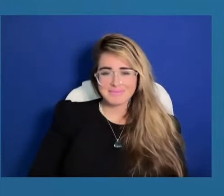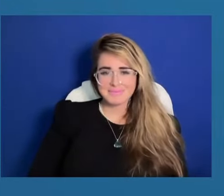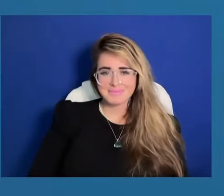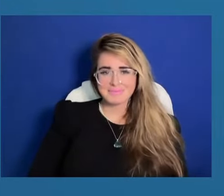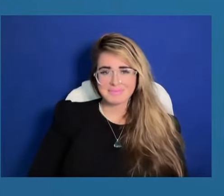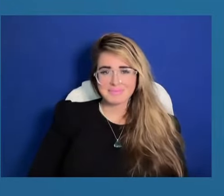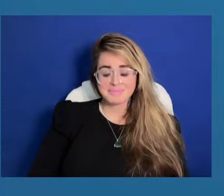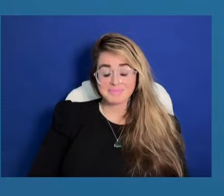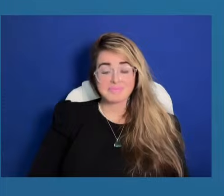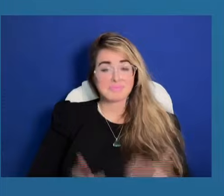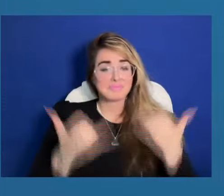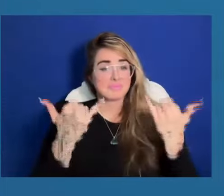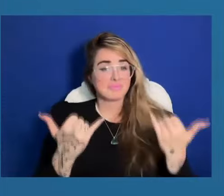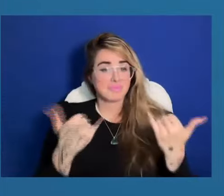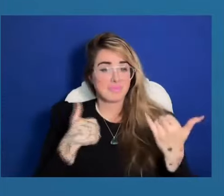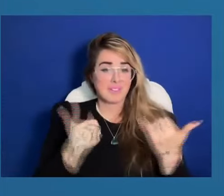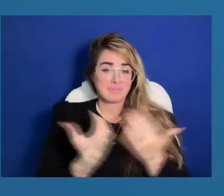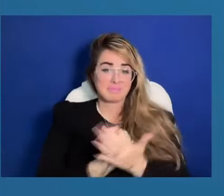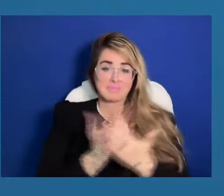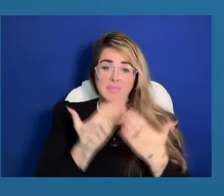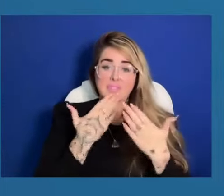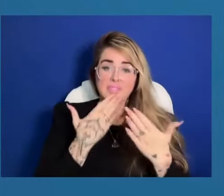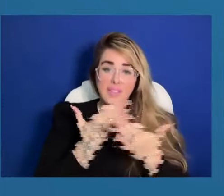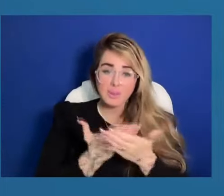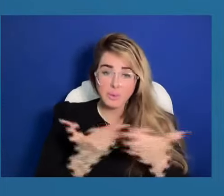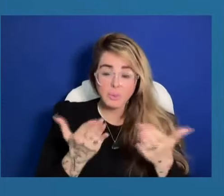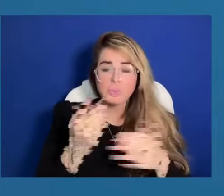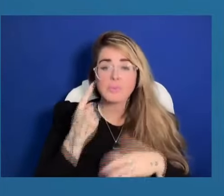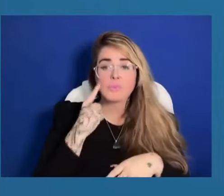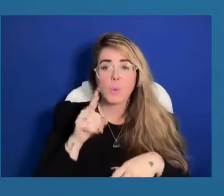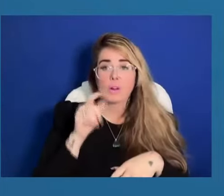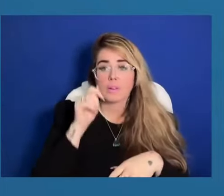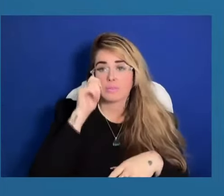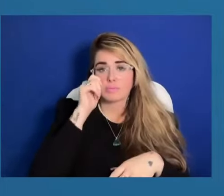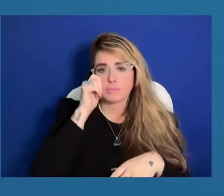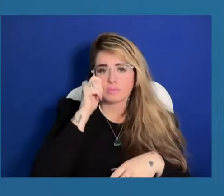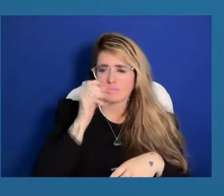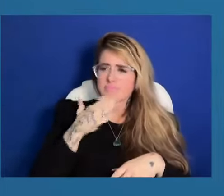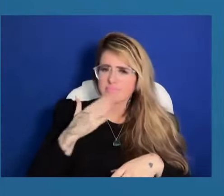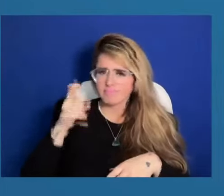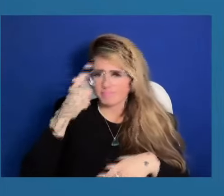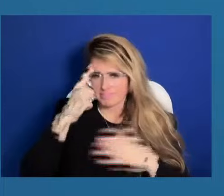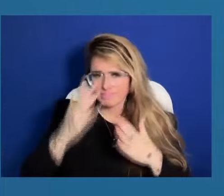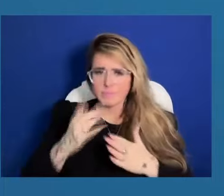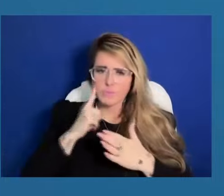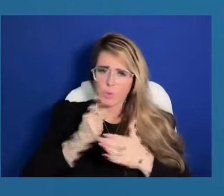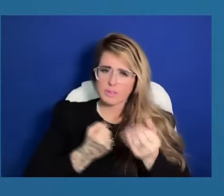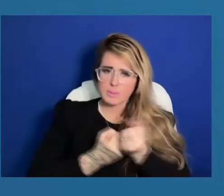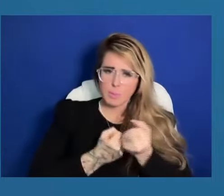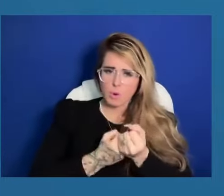And at this time, I'd just like to thank you for the support that you've given the Golden Cup and all